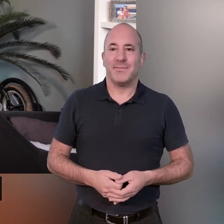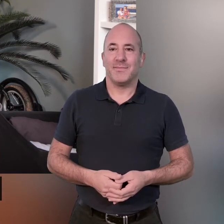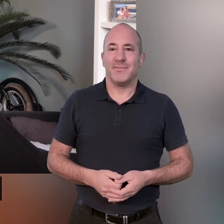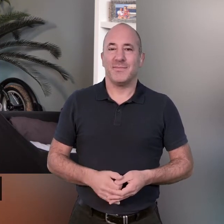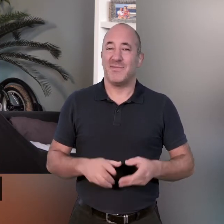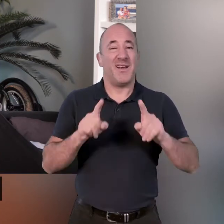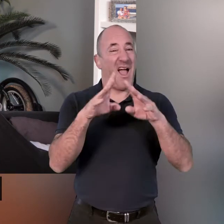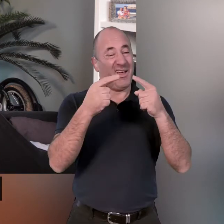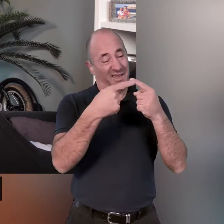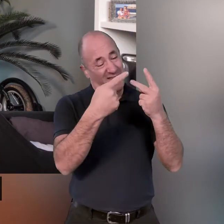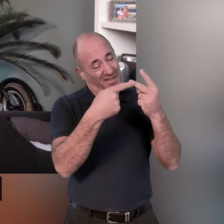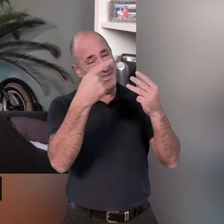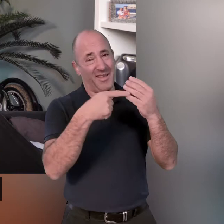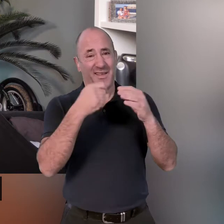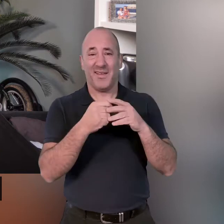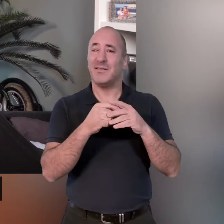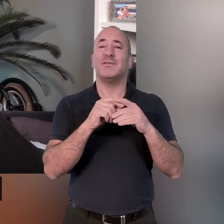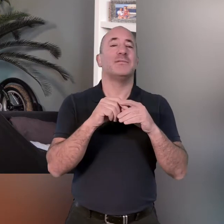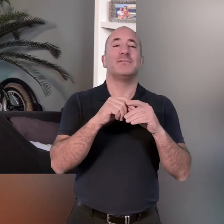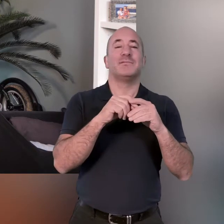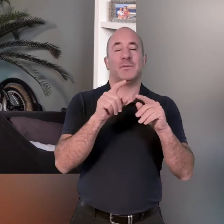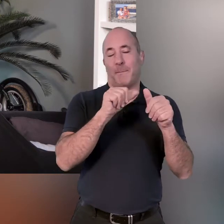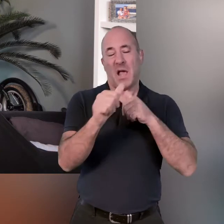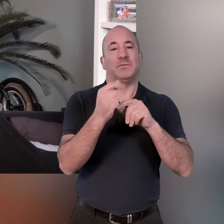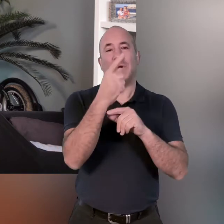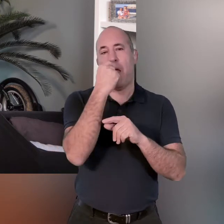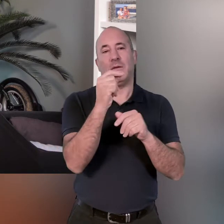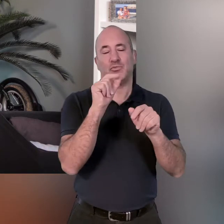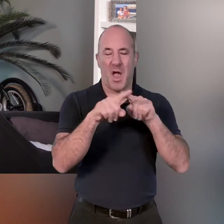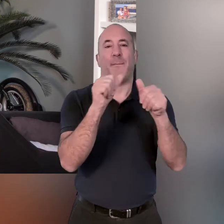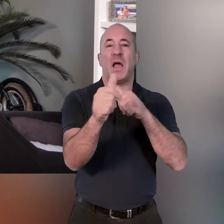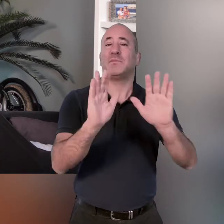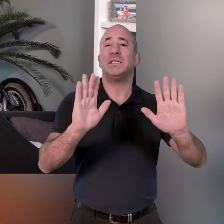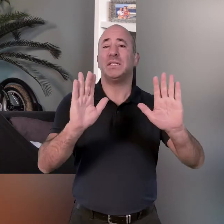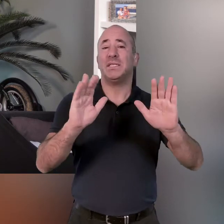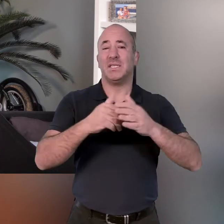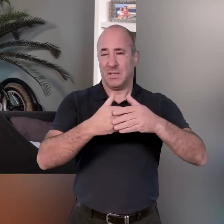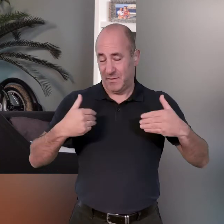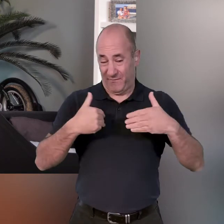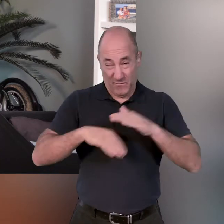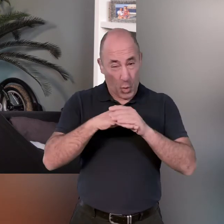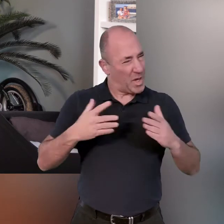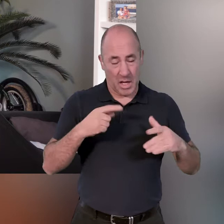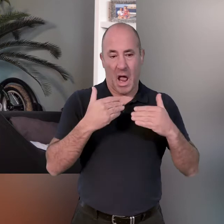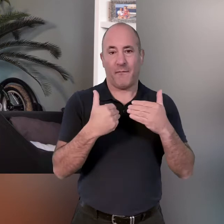So again, with all of these exercises, the best range of motion that you can